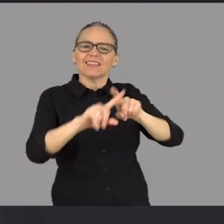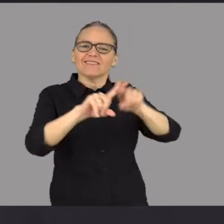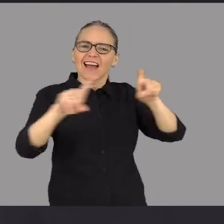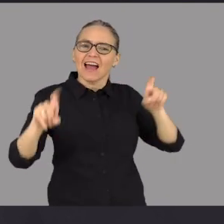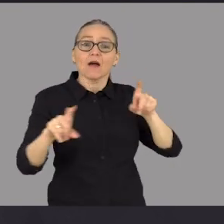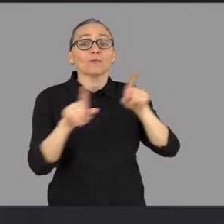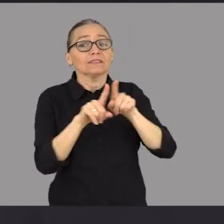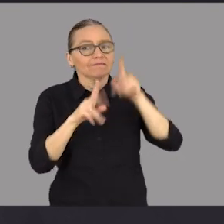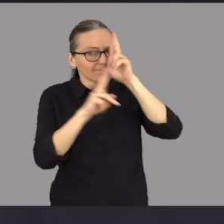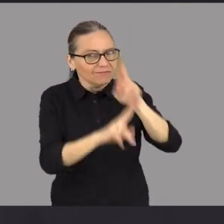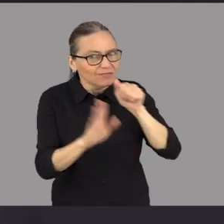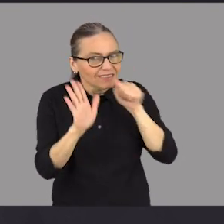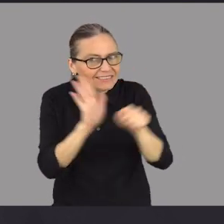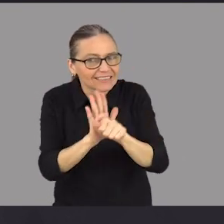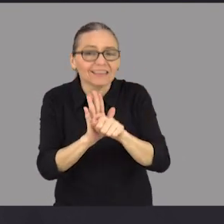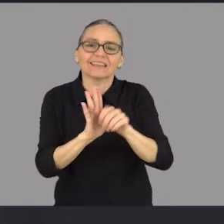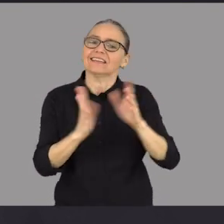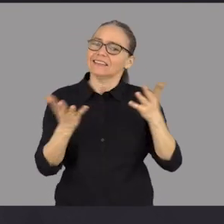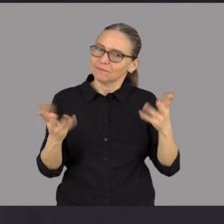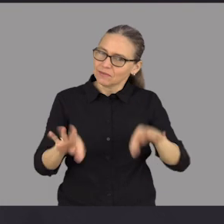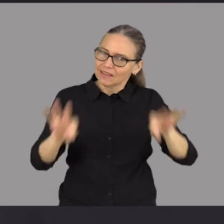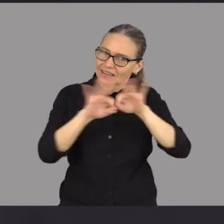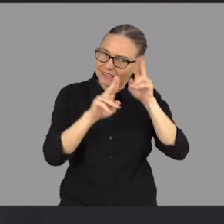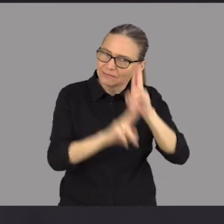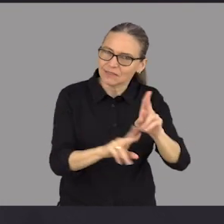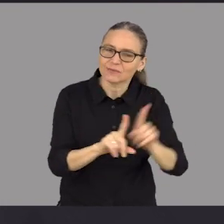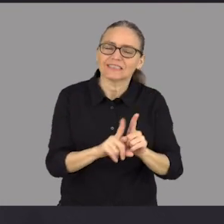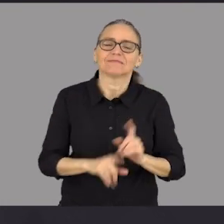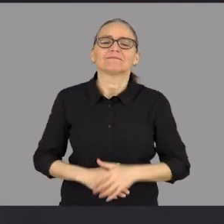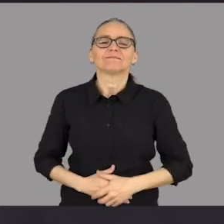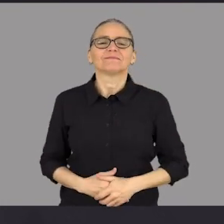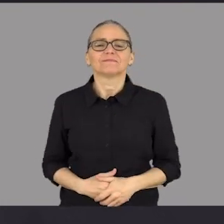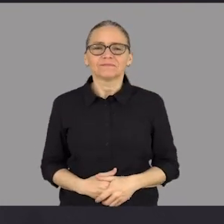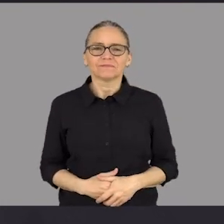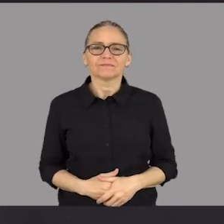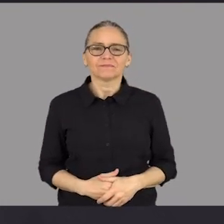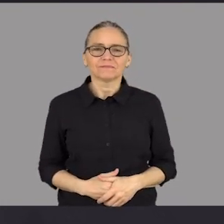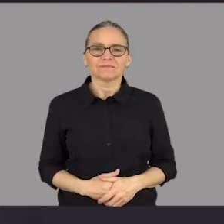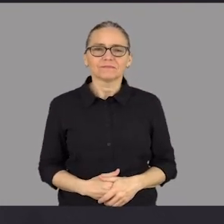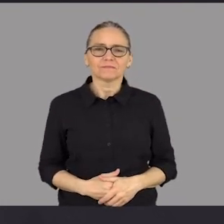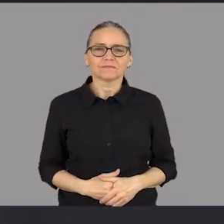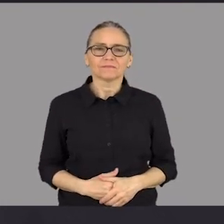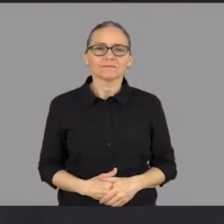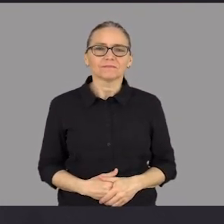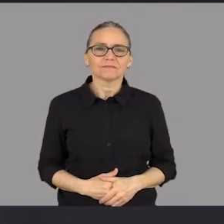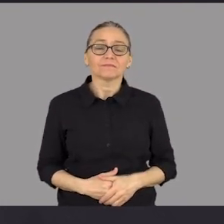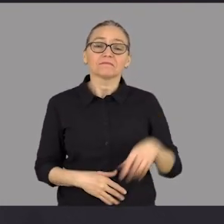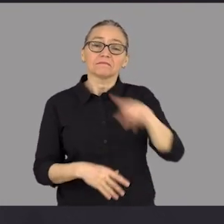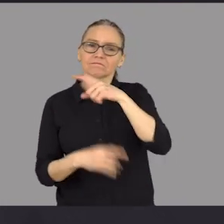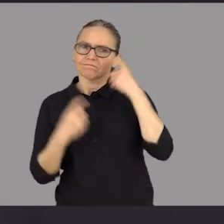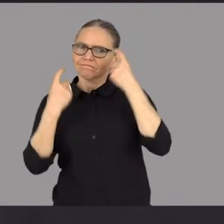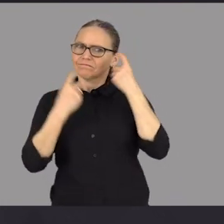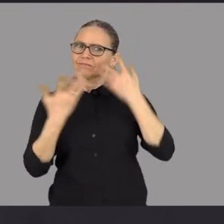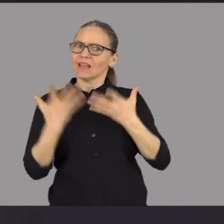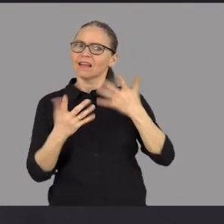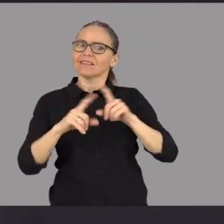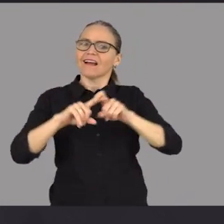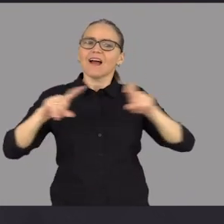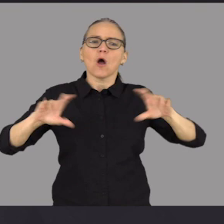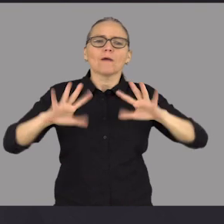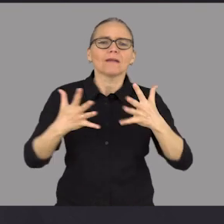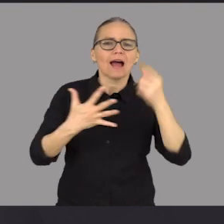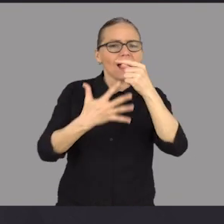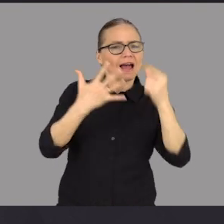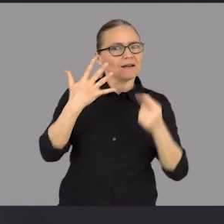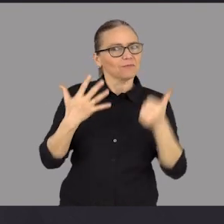and respectfully. You may also consider different methods of facilitating